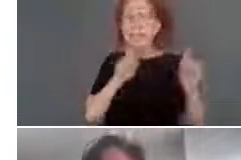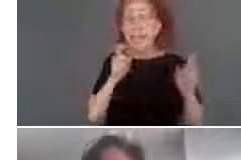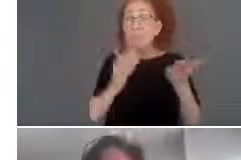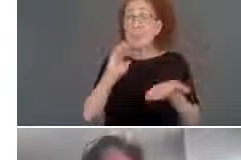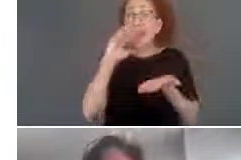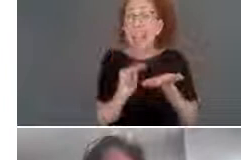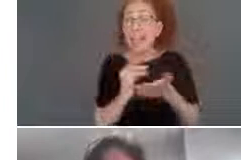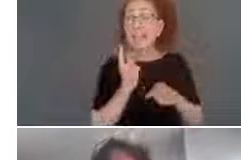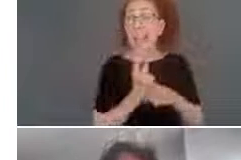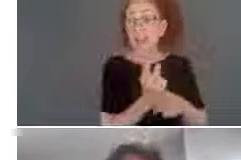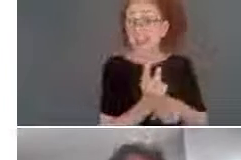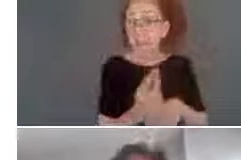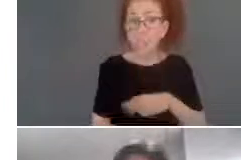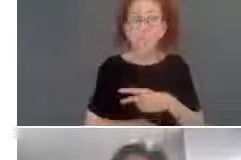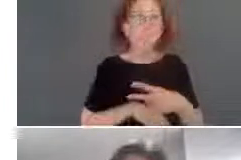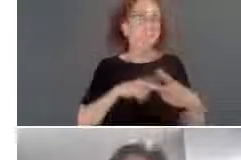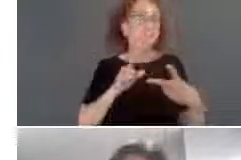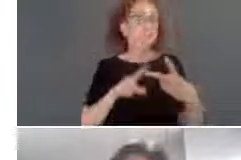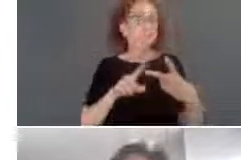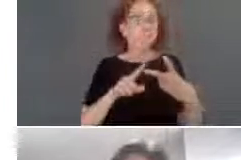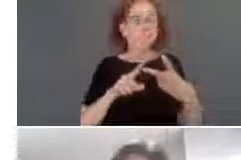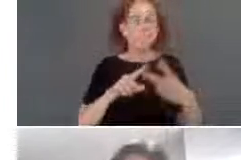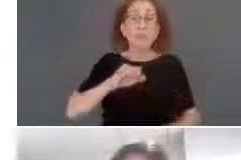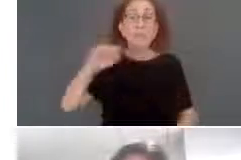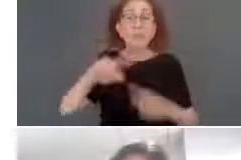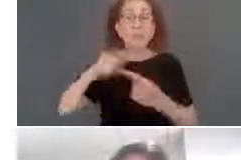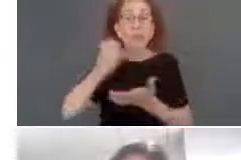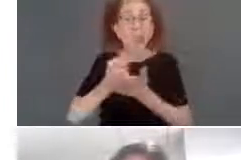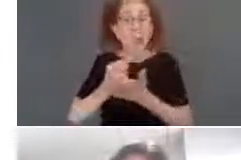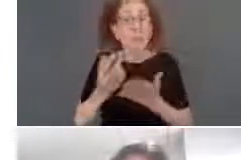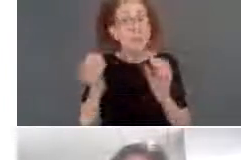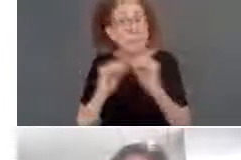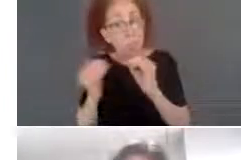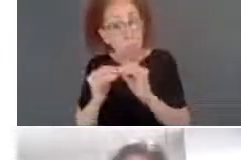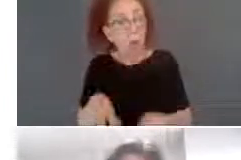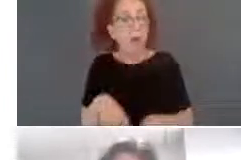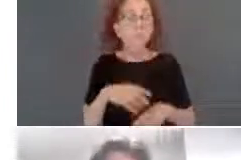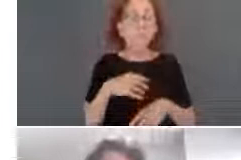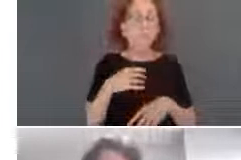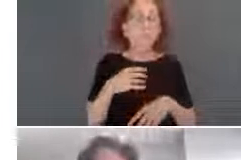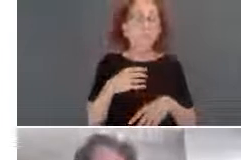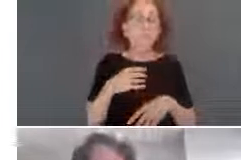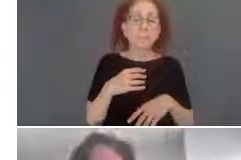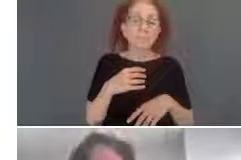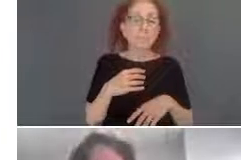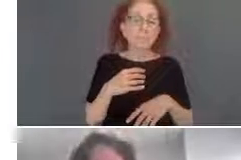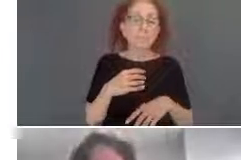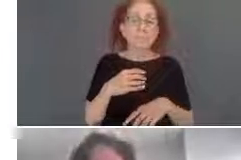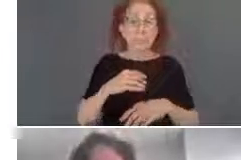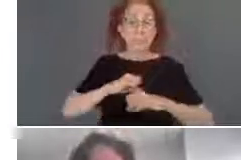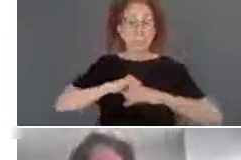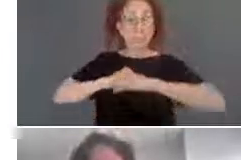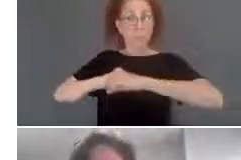accurate. There may be increased resistance to therapies, and there may be decreased immunity